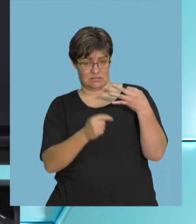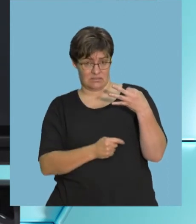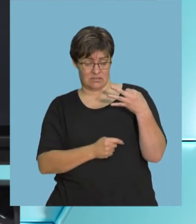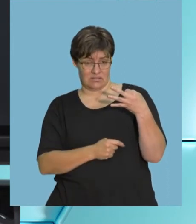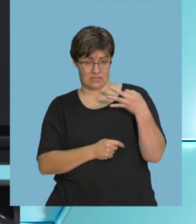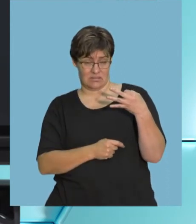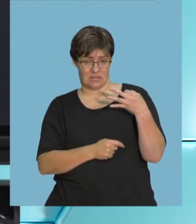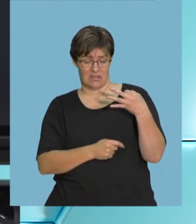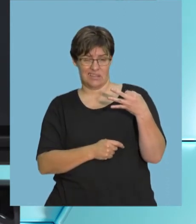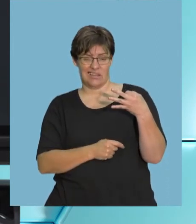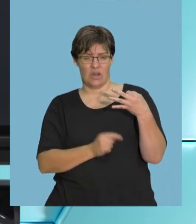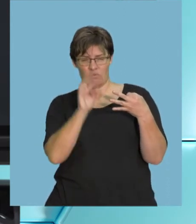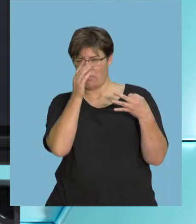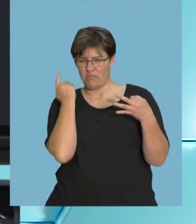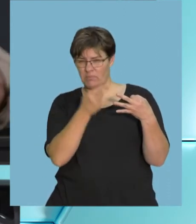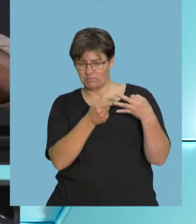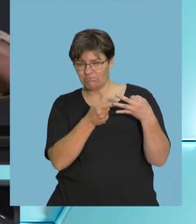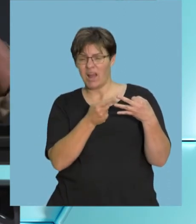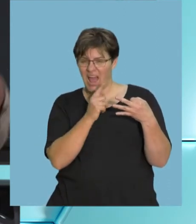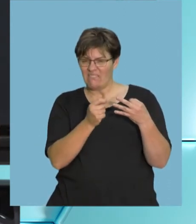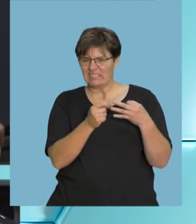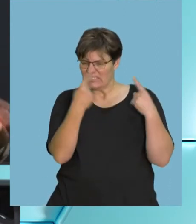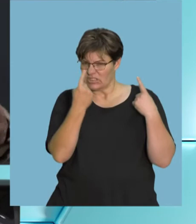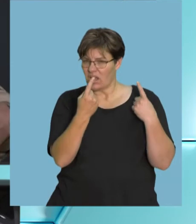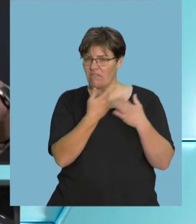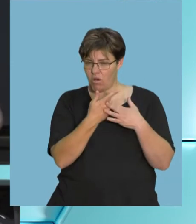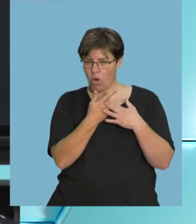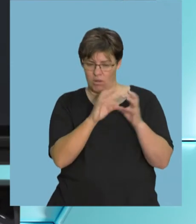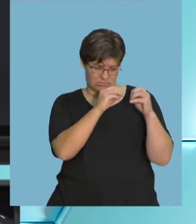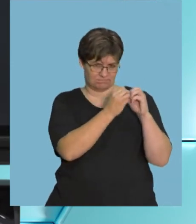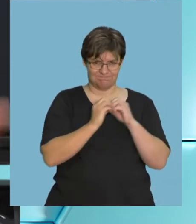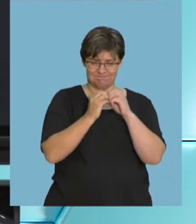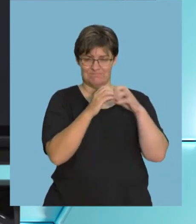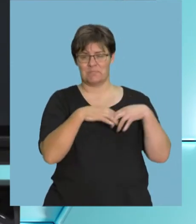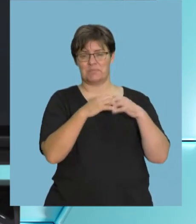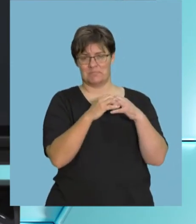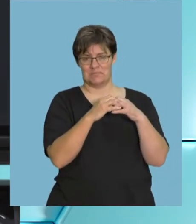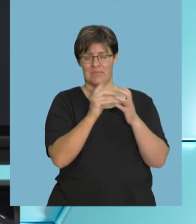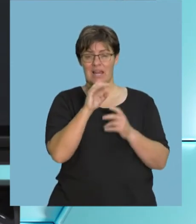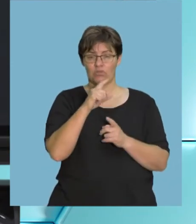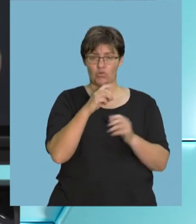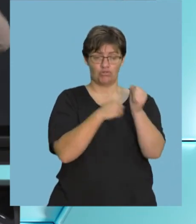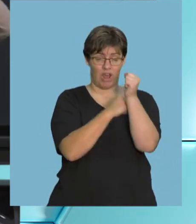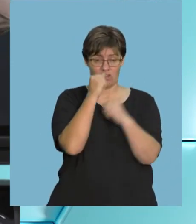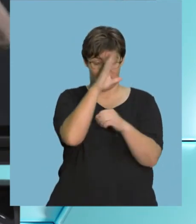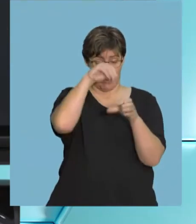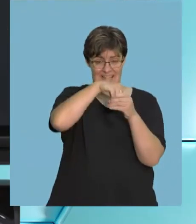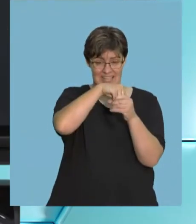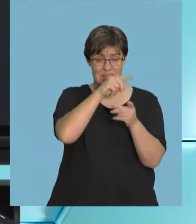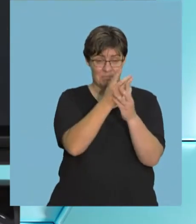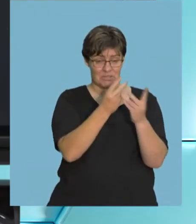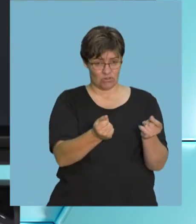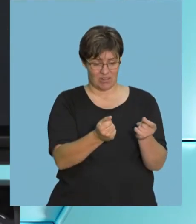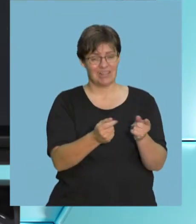3 have got something that's a little bit different in terms of electron configuration, or how the electron structure